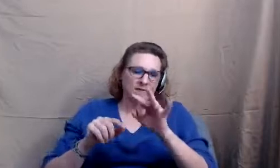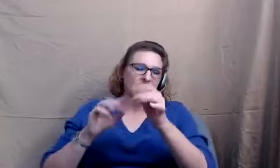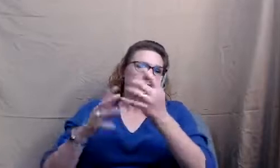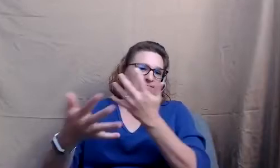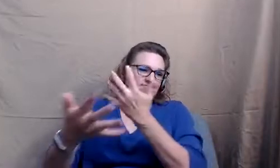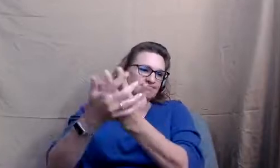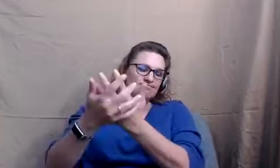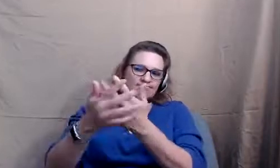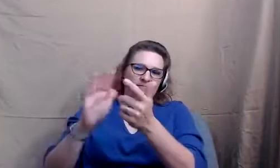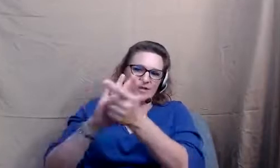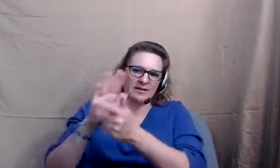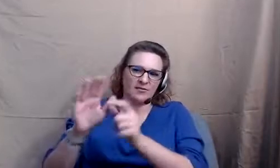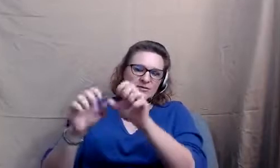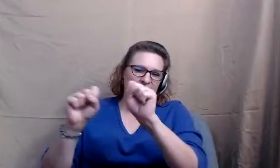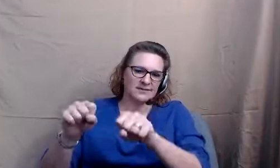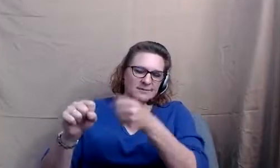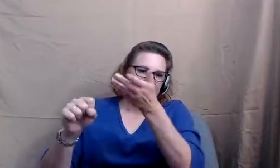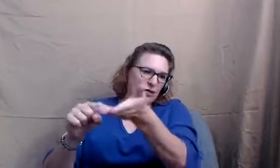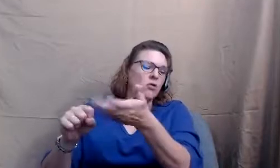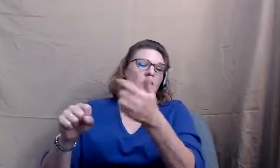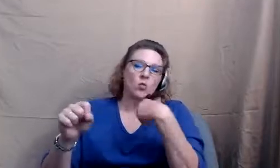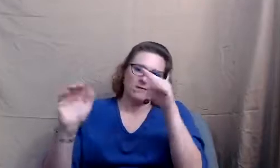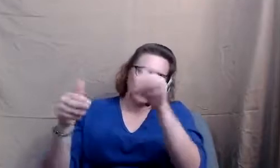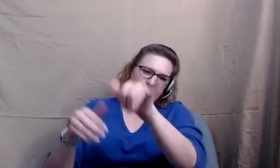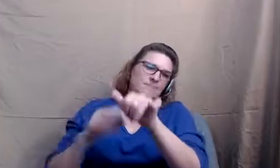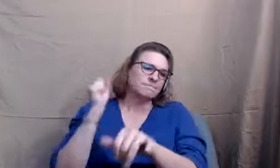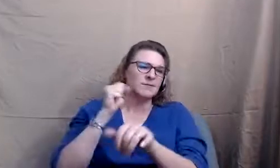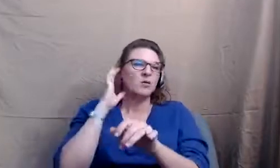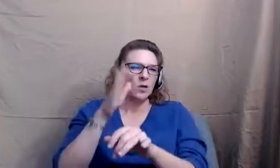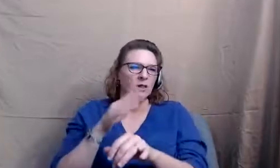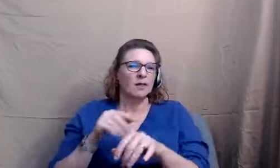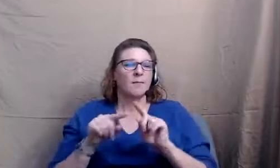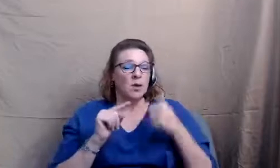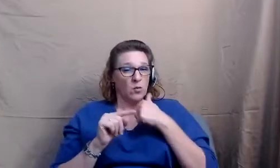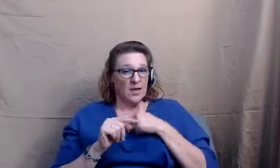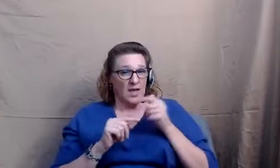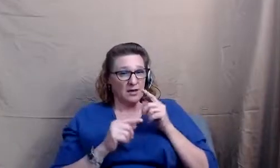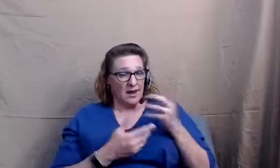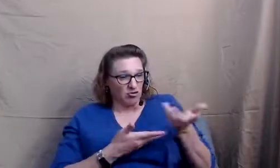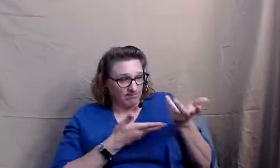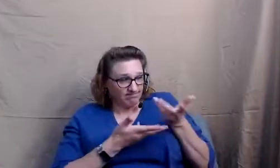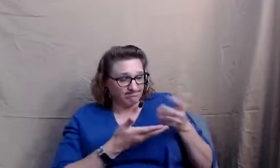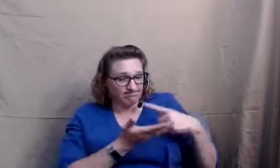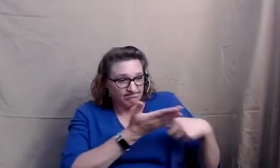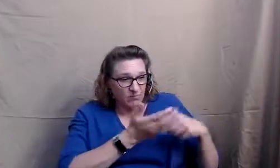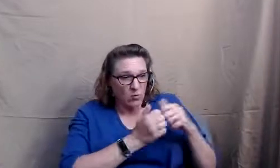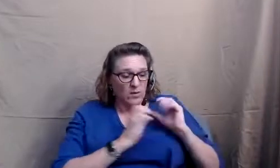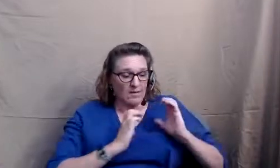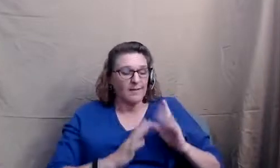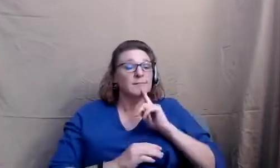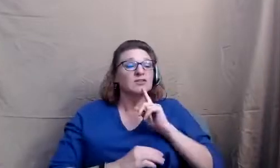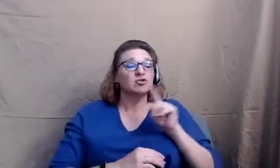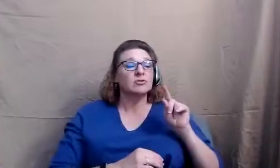we continue to focus on it, absolutely so. But I think at least we can explore these things with our clients to make sure that the justice that